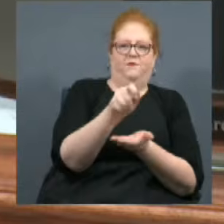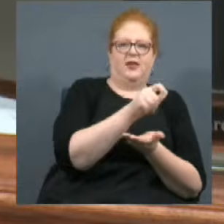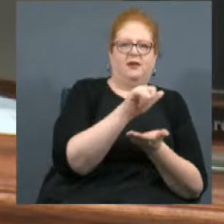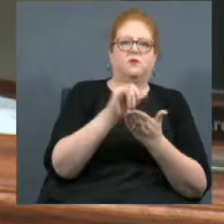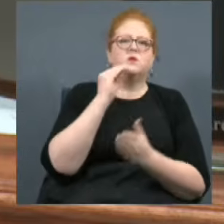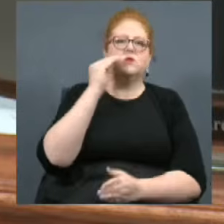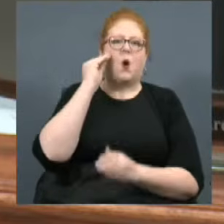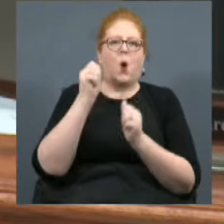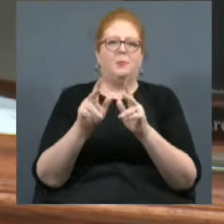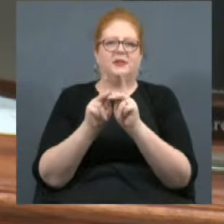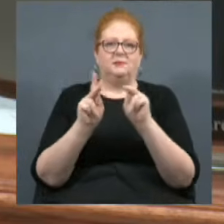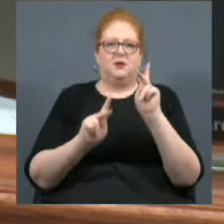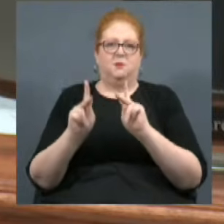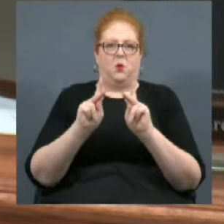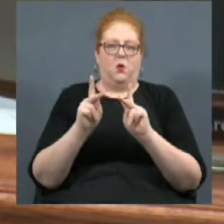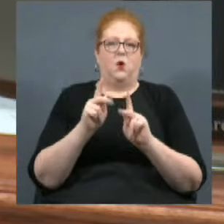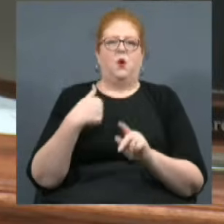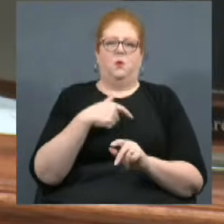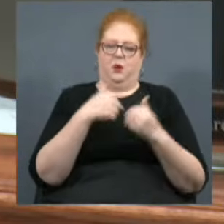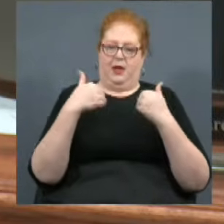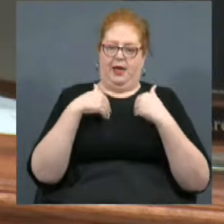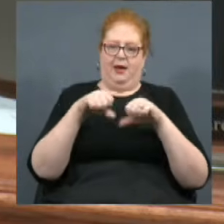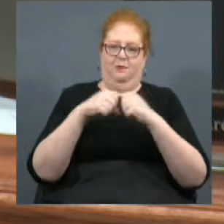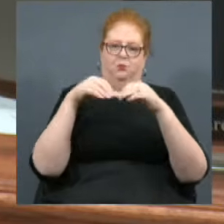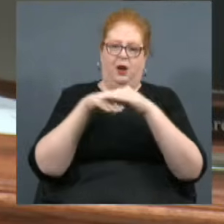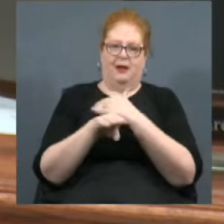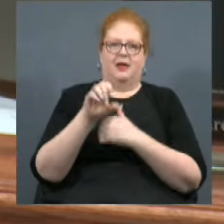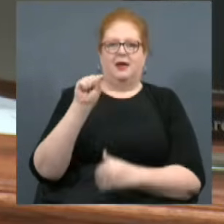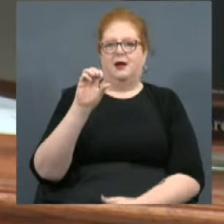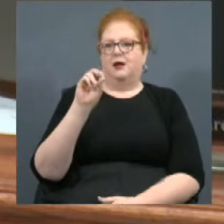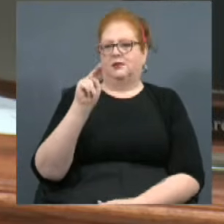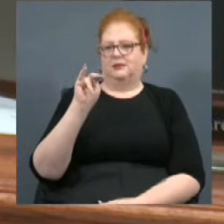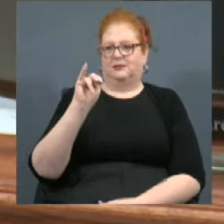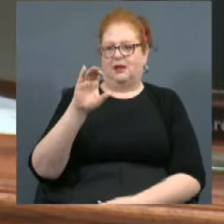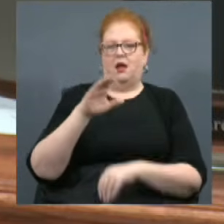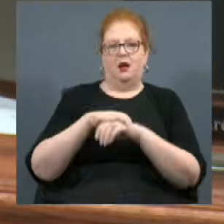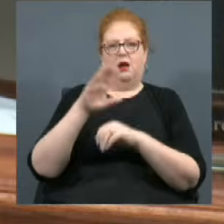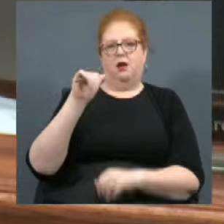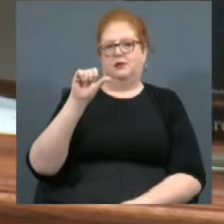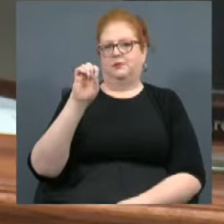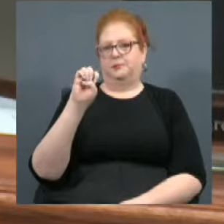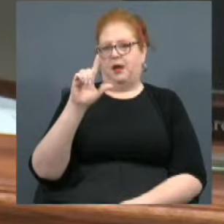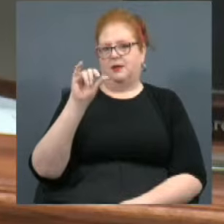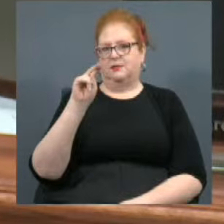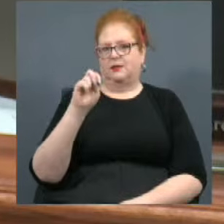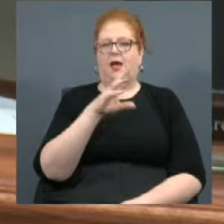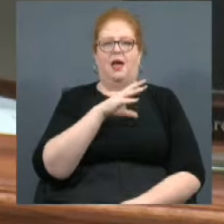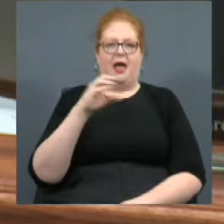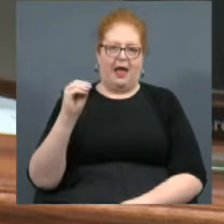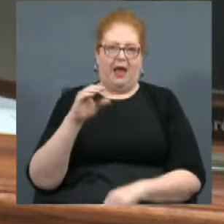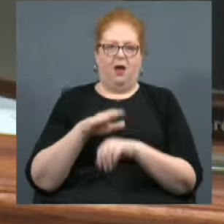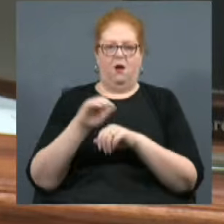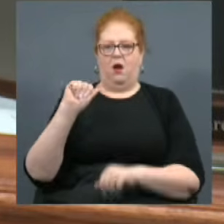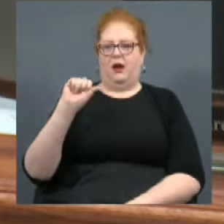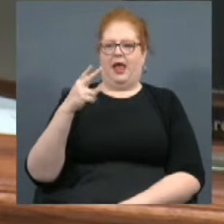Sonic on Baseline. We also had a break-in at the Sonic on Asher. with homeless